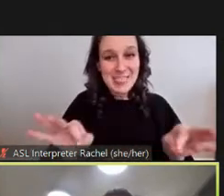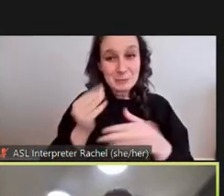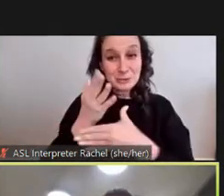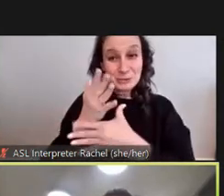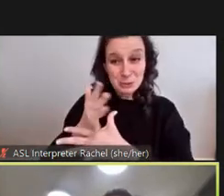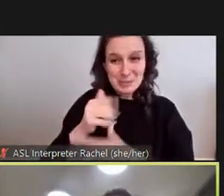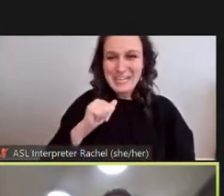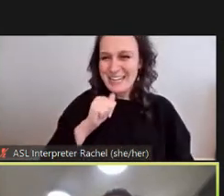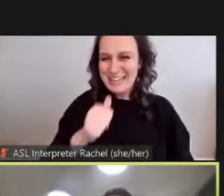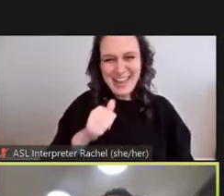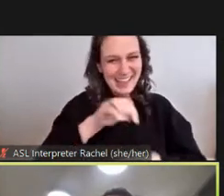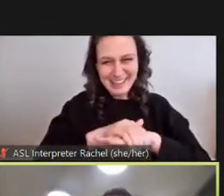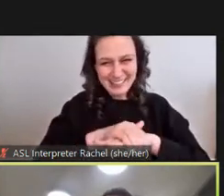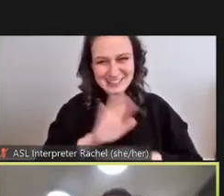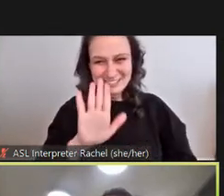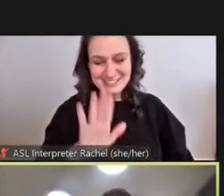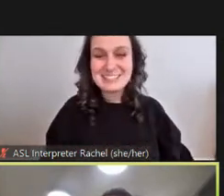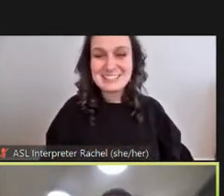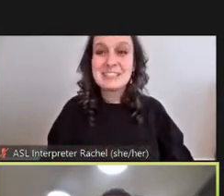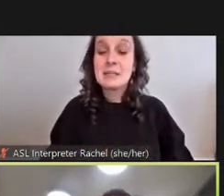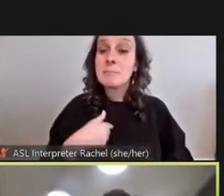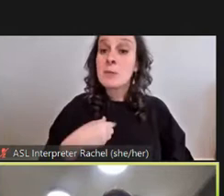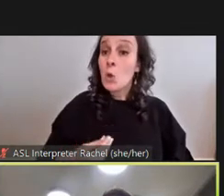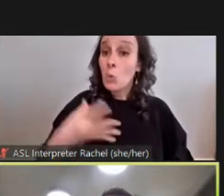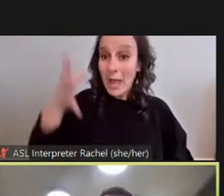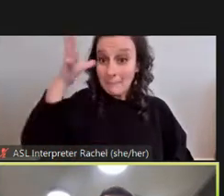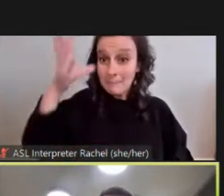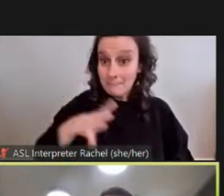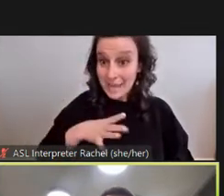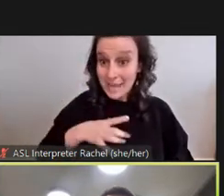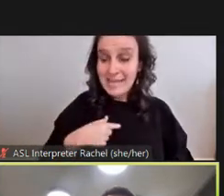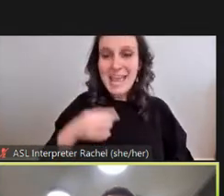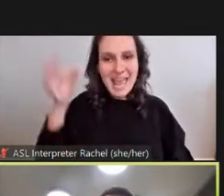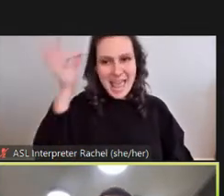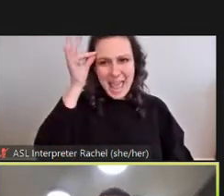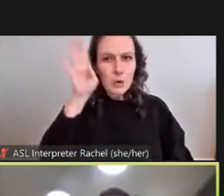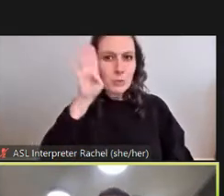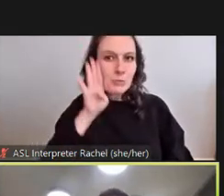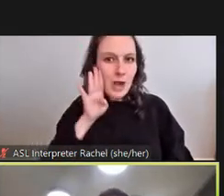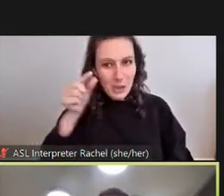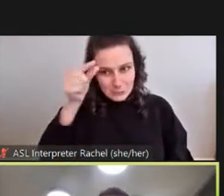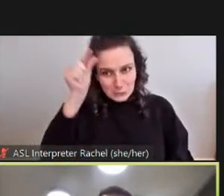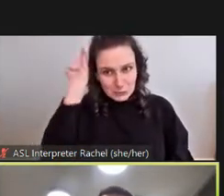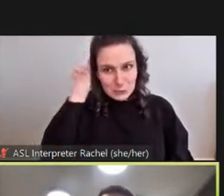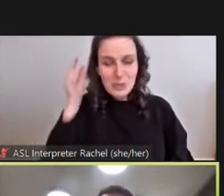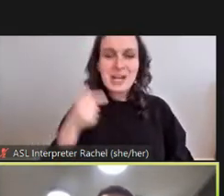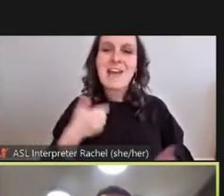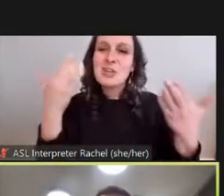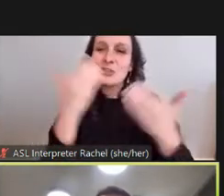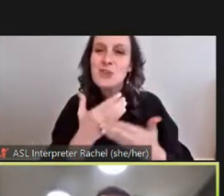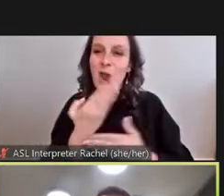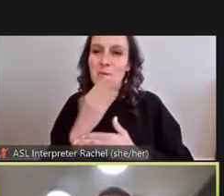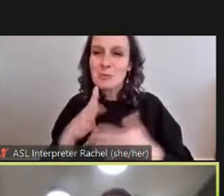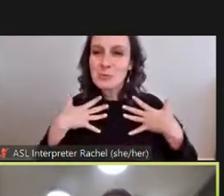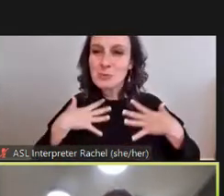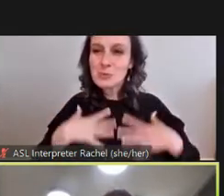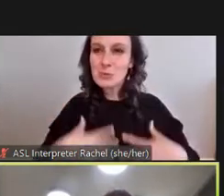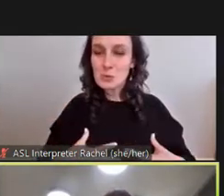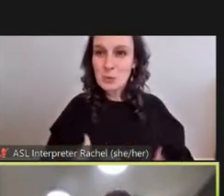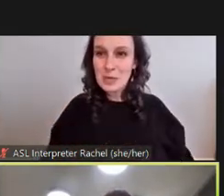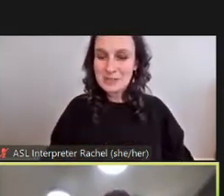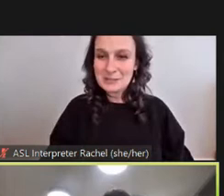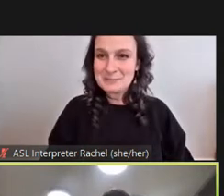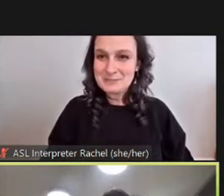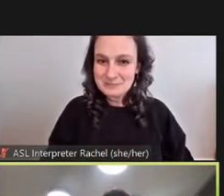English. I'm a white man with short brown hair, wearing a dark blue sweater, pronounced as he,